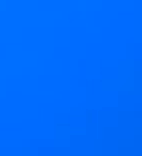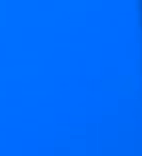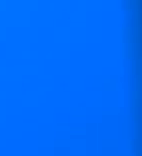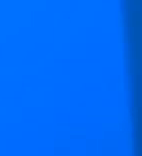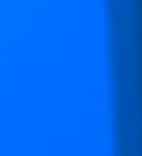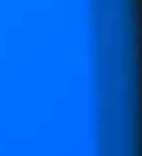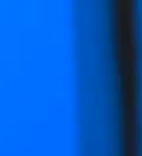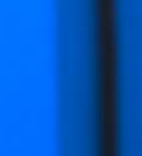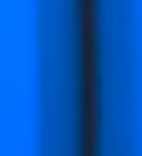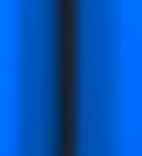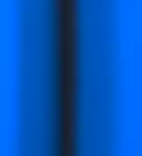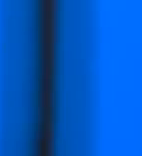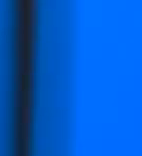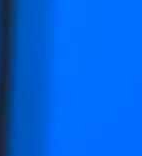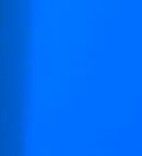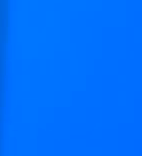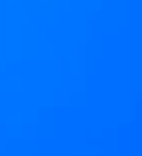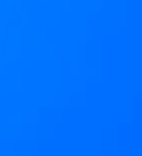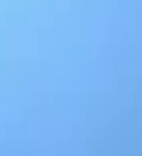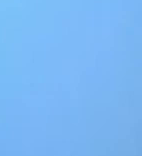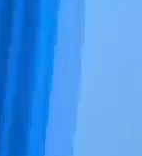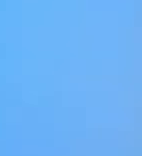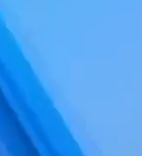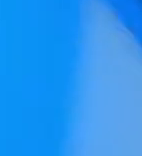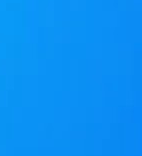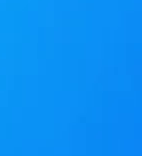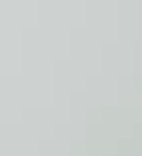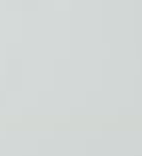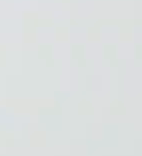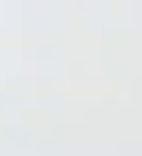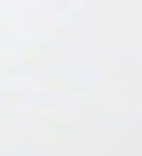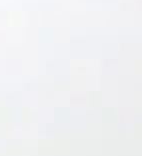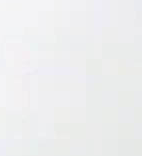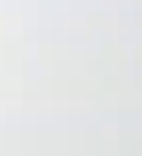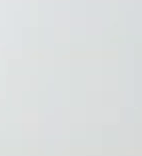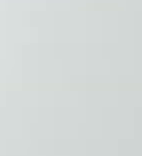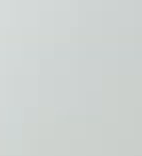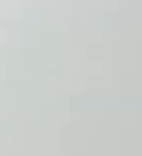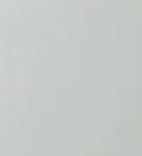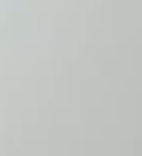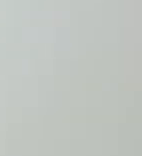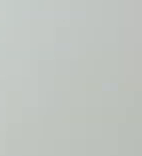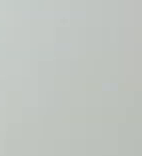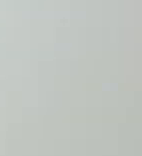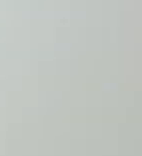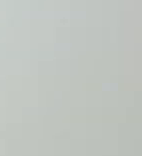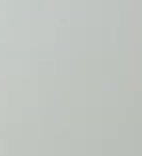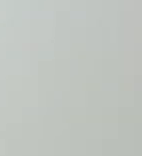ZNS Total Sports is brought to you by 4th Terrace Diagnostic Center.